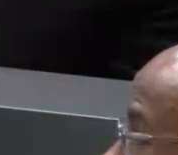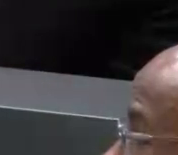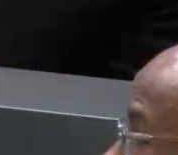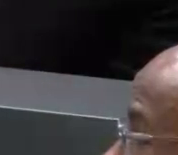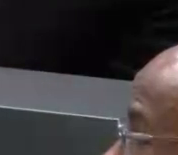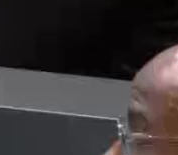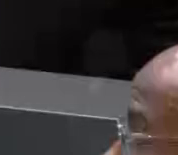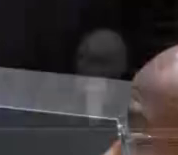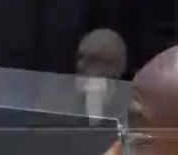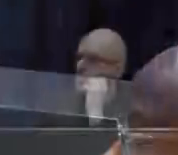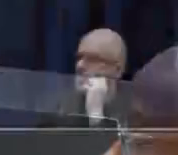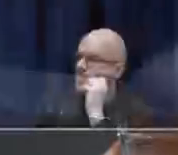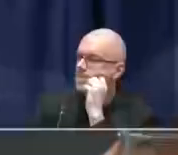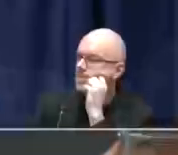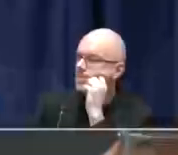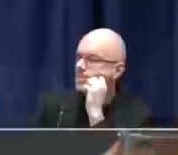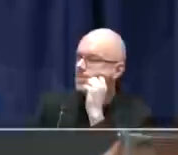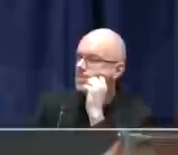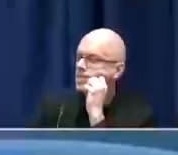group.